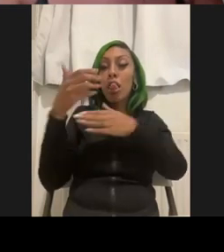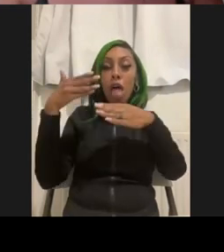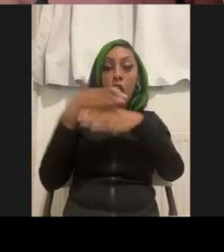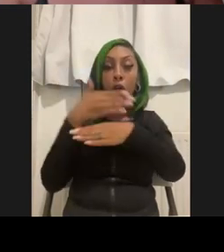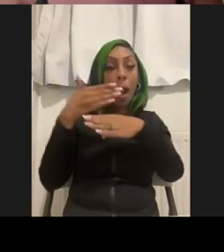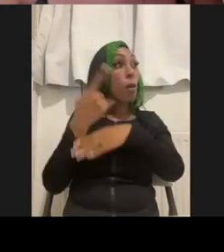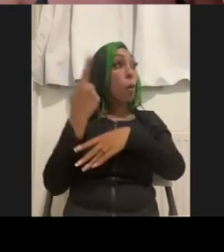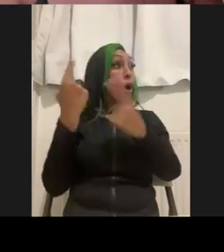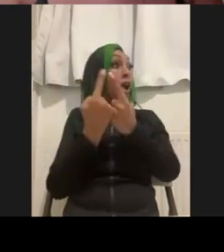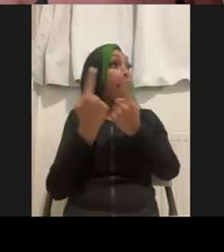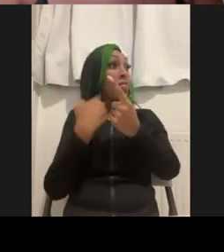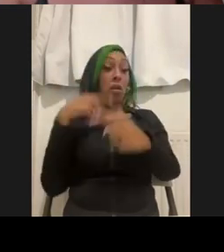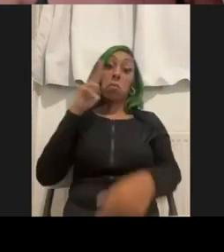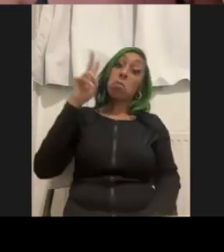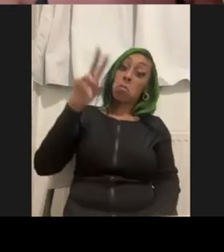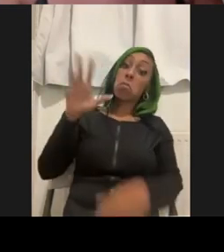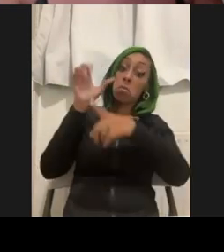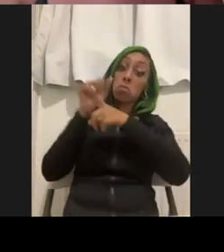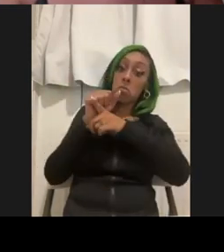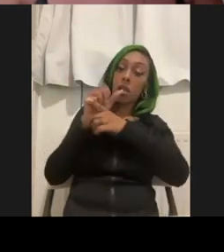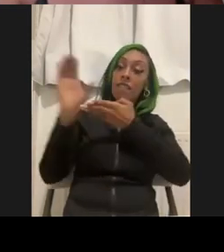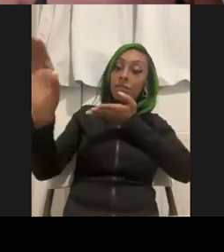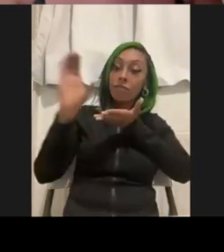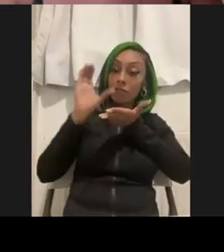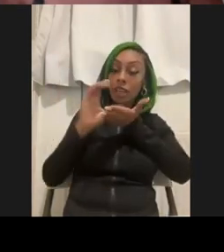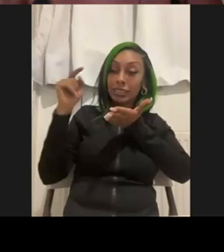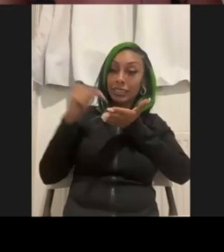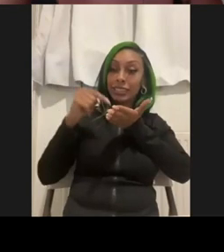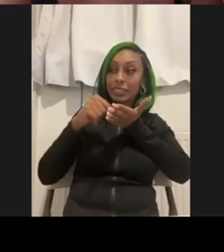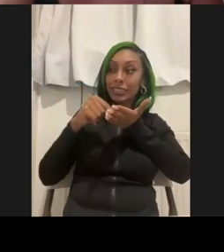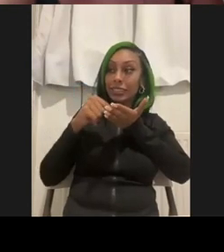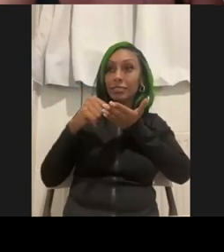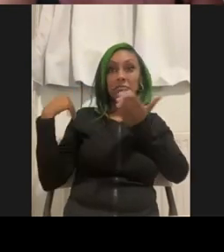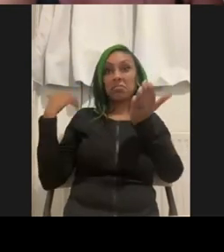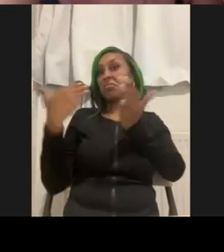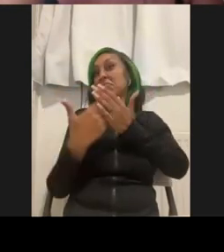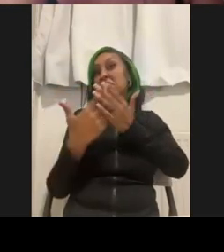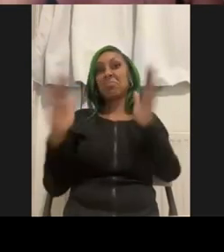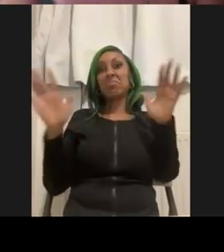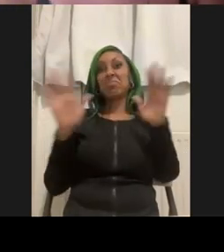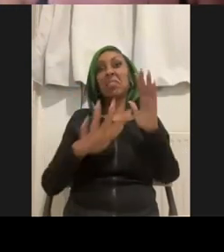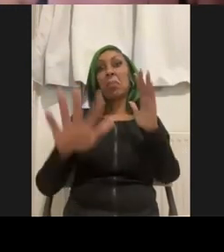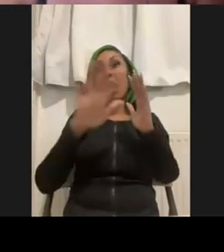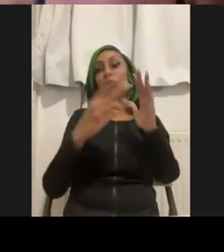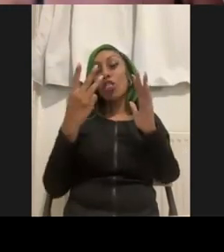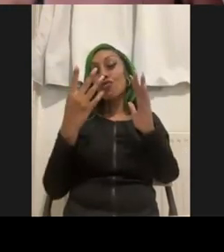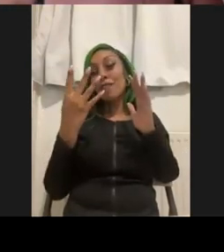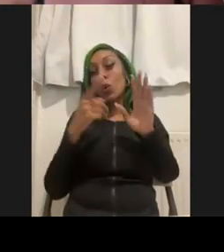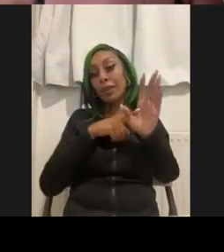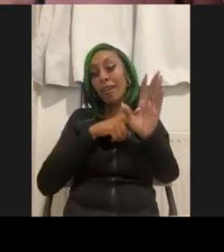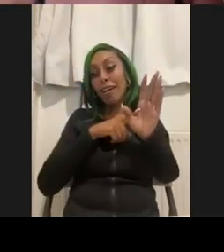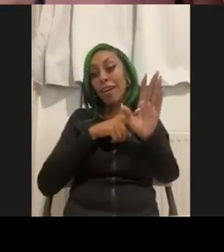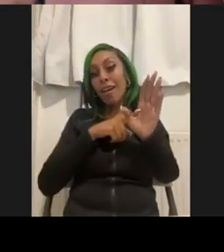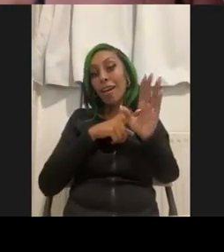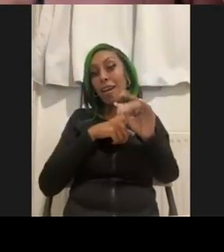people might have observed with the funding system in England, at least over the last sort of 3 or 4 years or so,